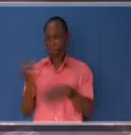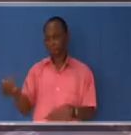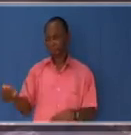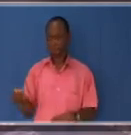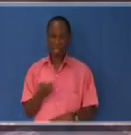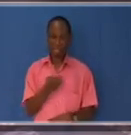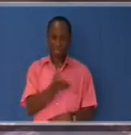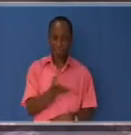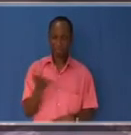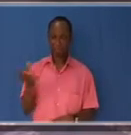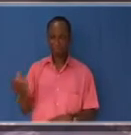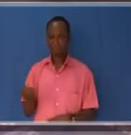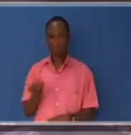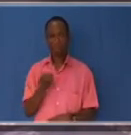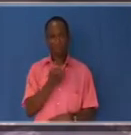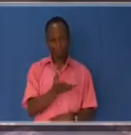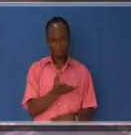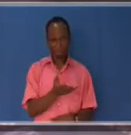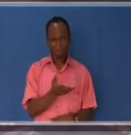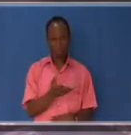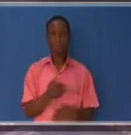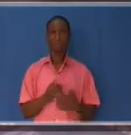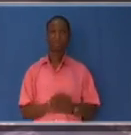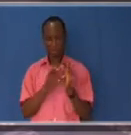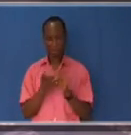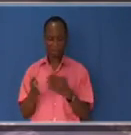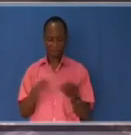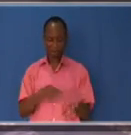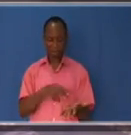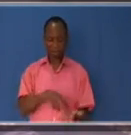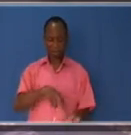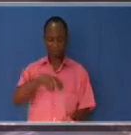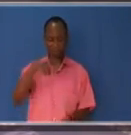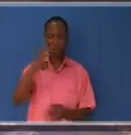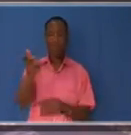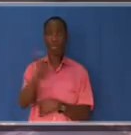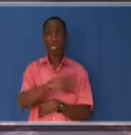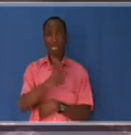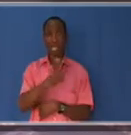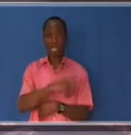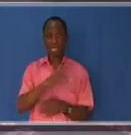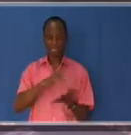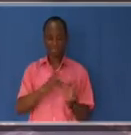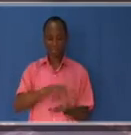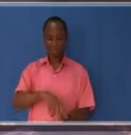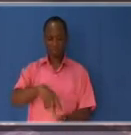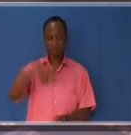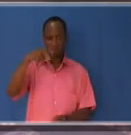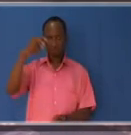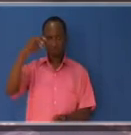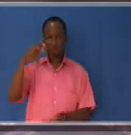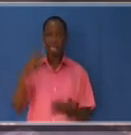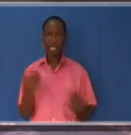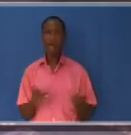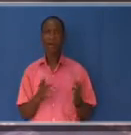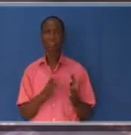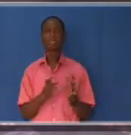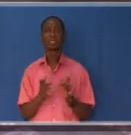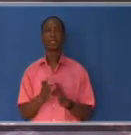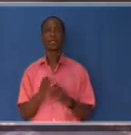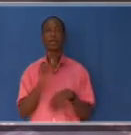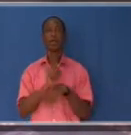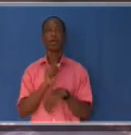died in the crucifixion and was raised from the dead on the third day, this